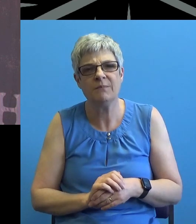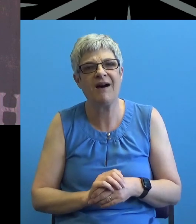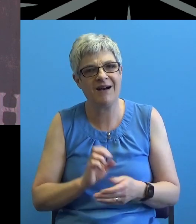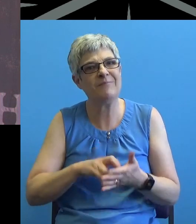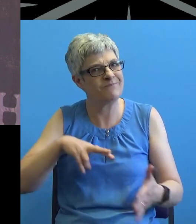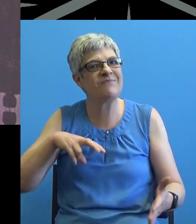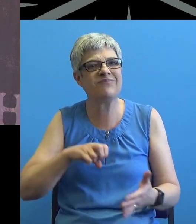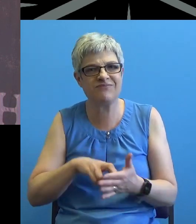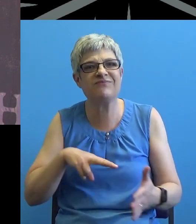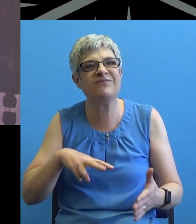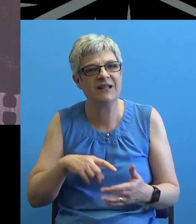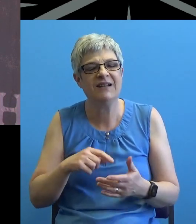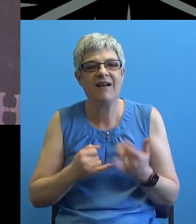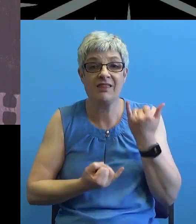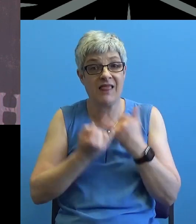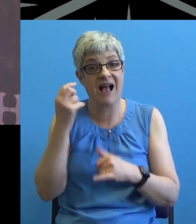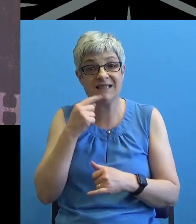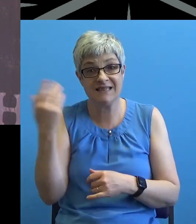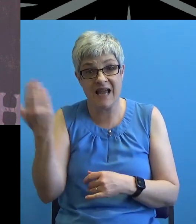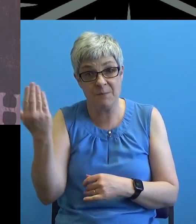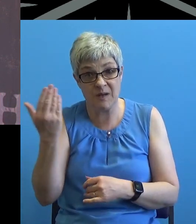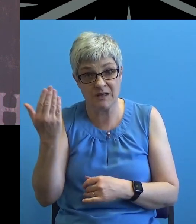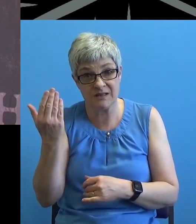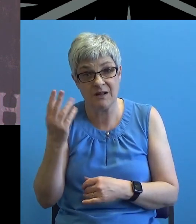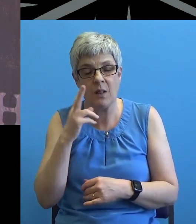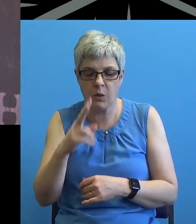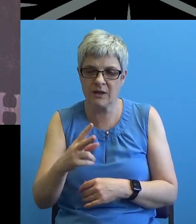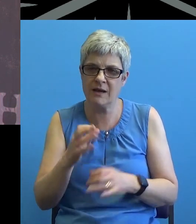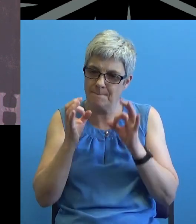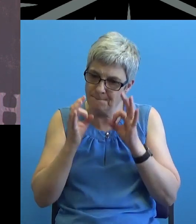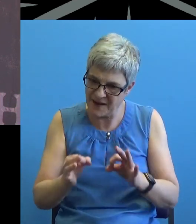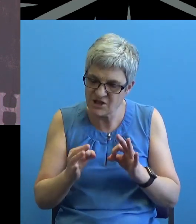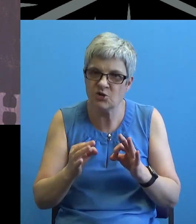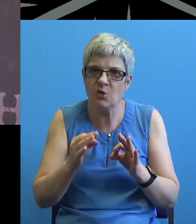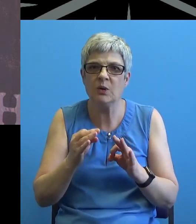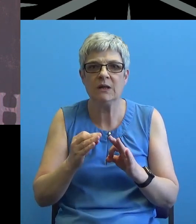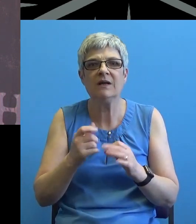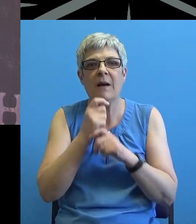last sermon looking at the very special events of Palm Sunday.